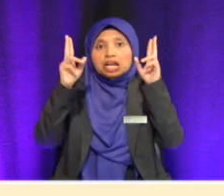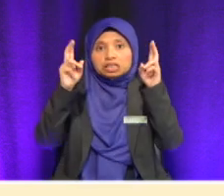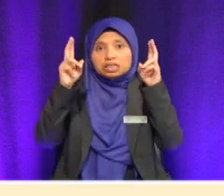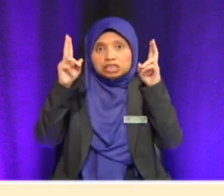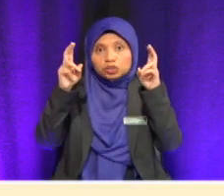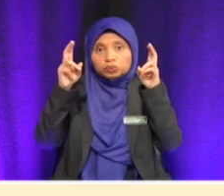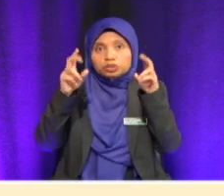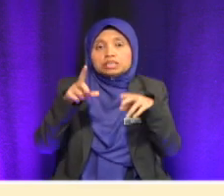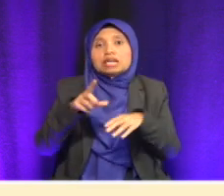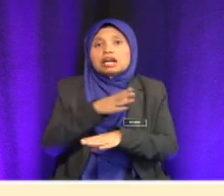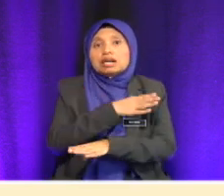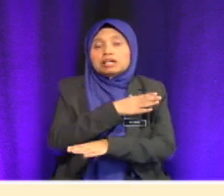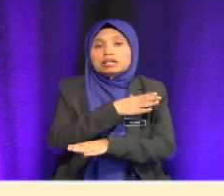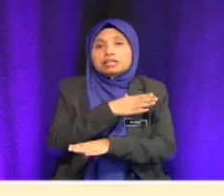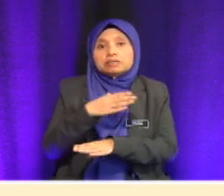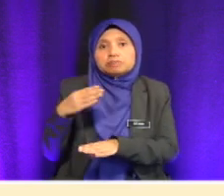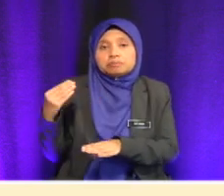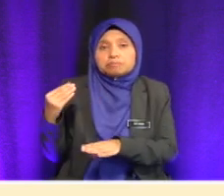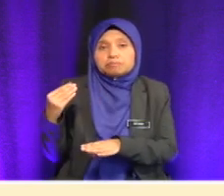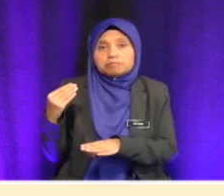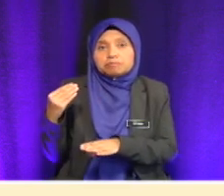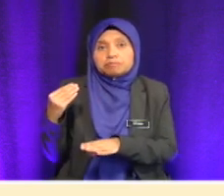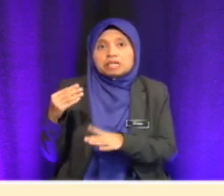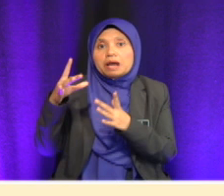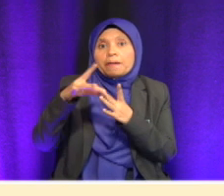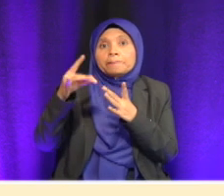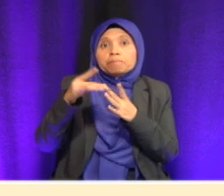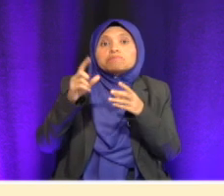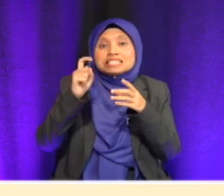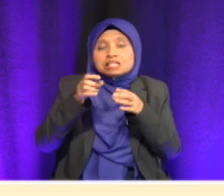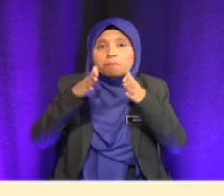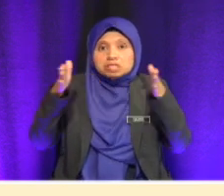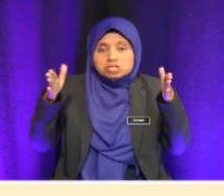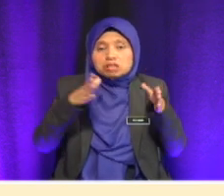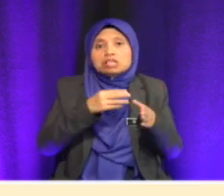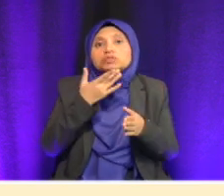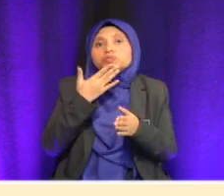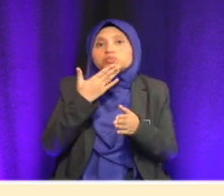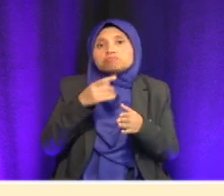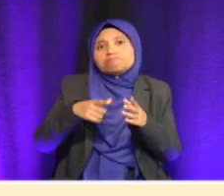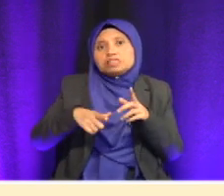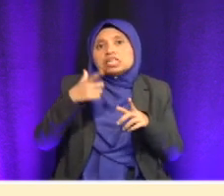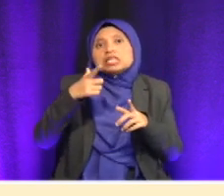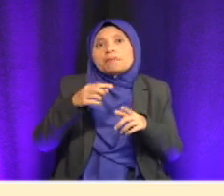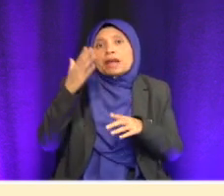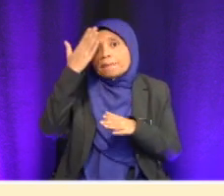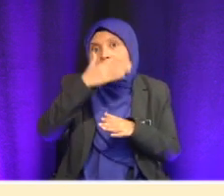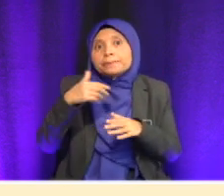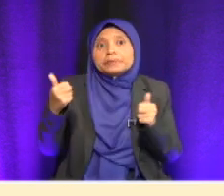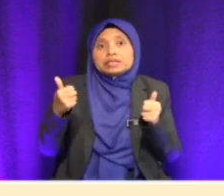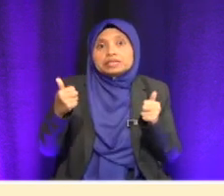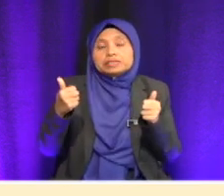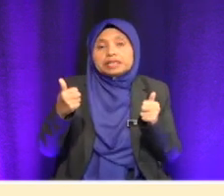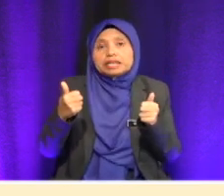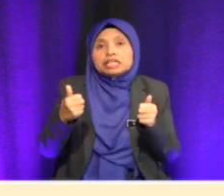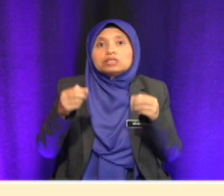written in a big size font and a colorful one. Okay. So this is done to attract the reader's